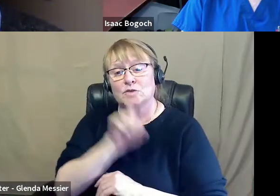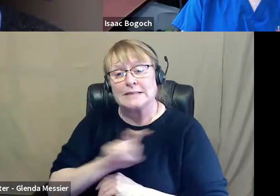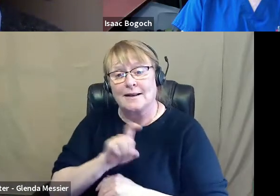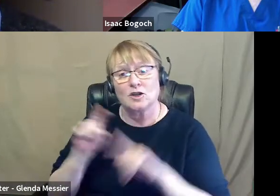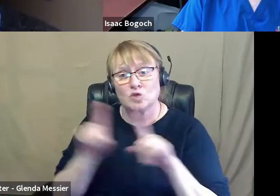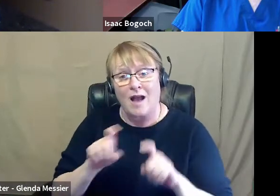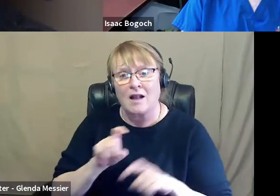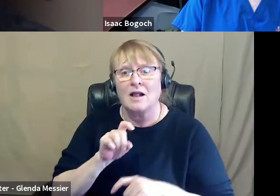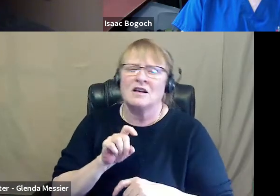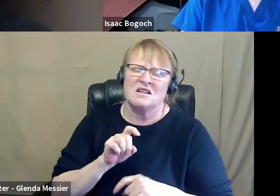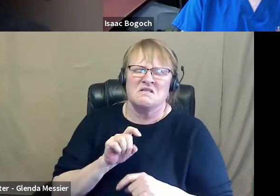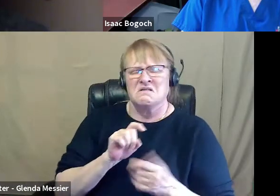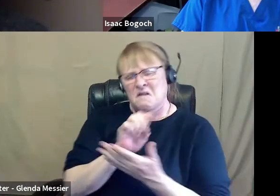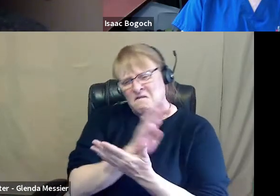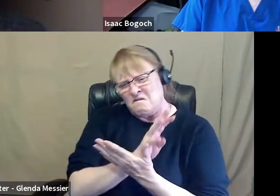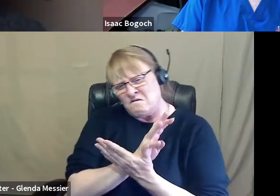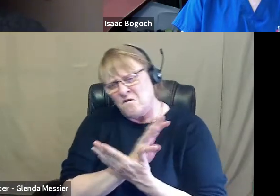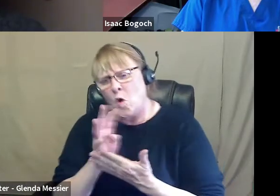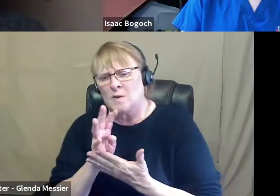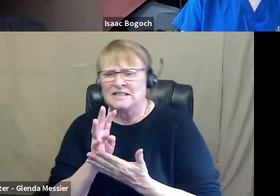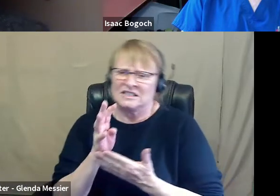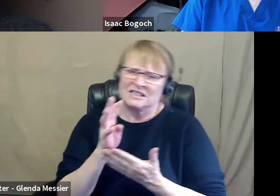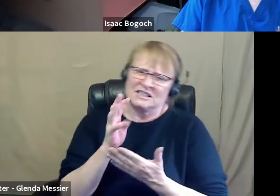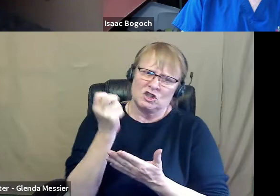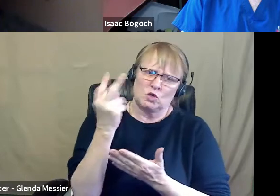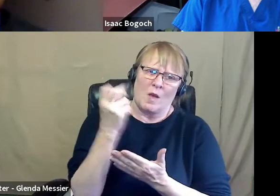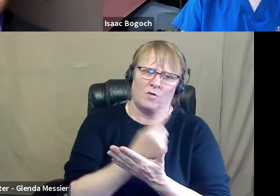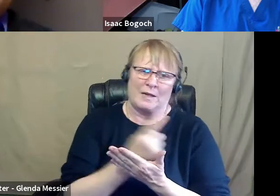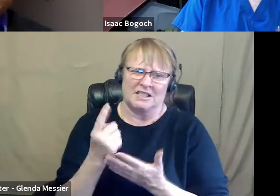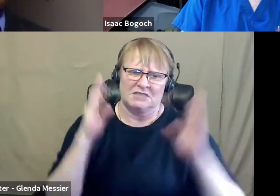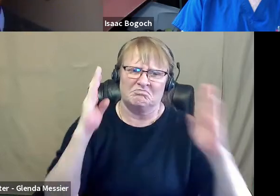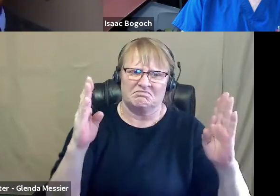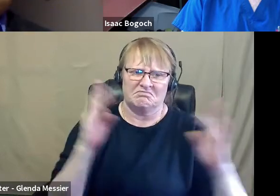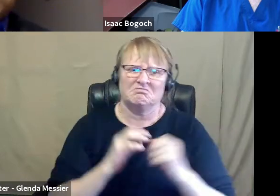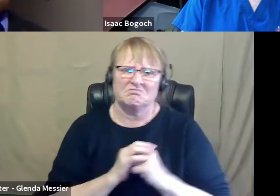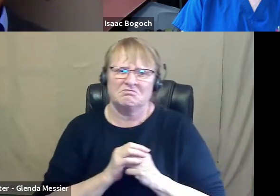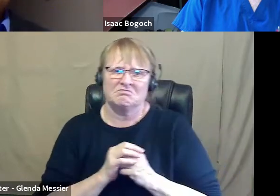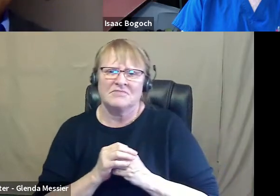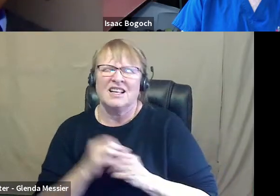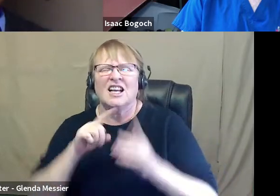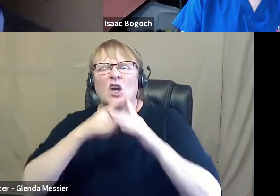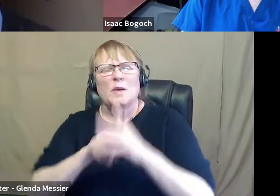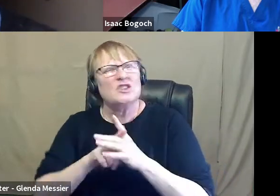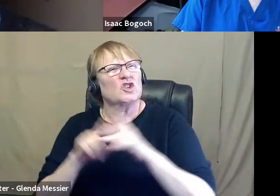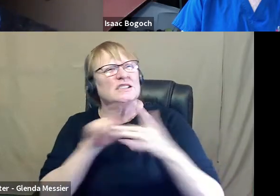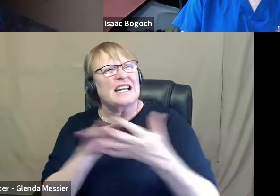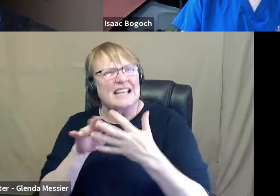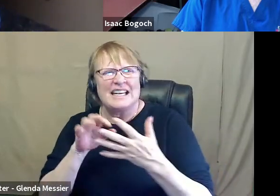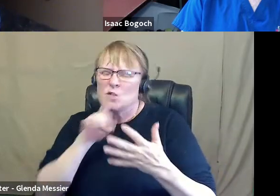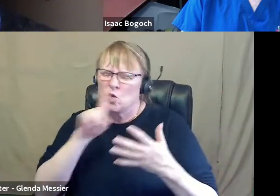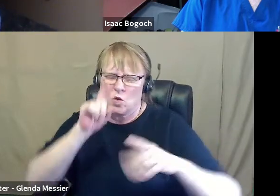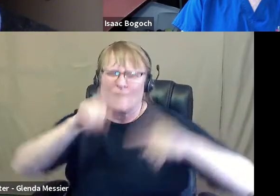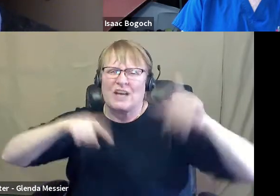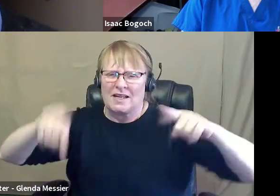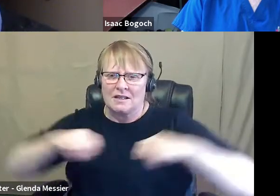between 4 and 12 weeks. And they were predominantly with a 4-week gap in the US study. In the original study, it was more varied. And what